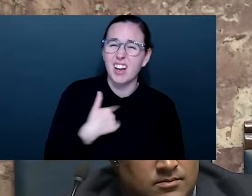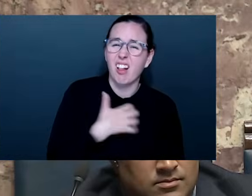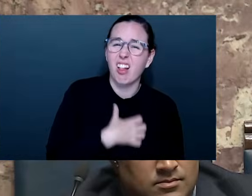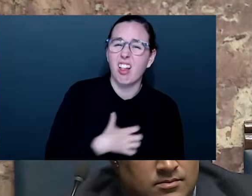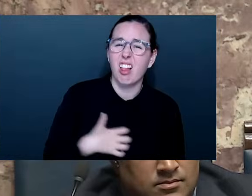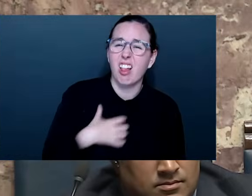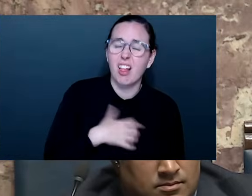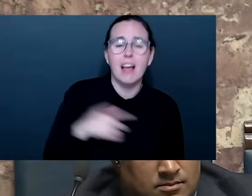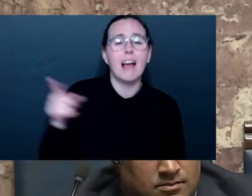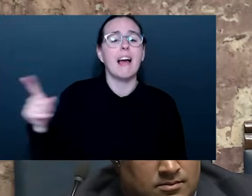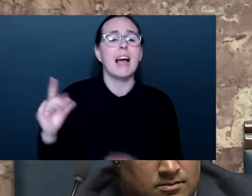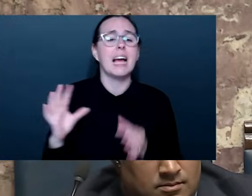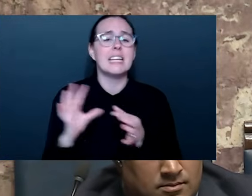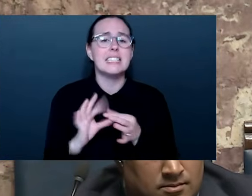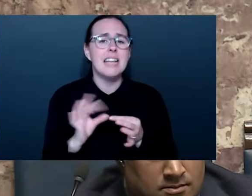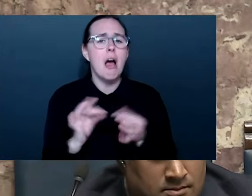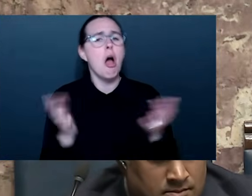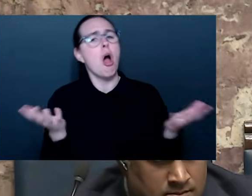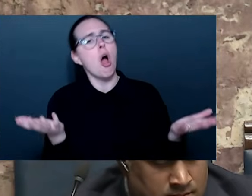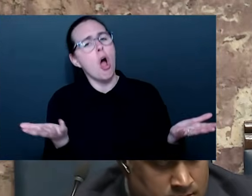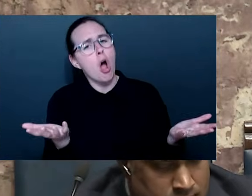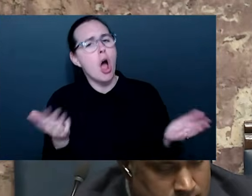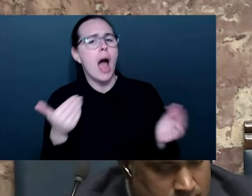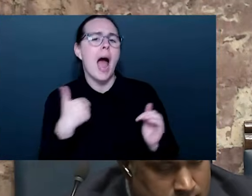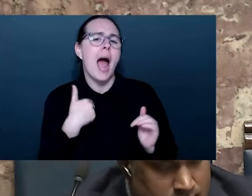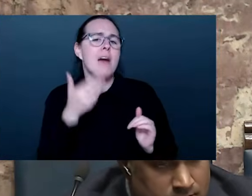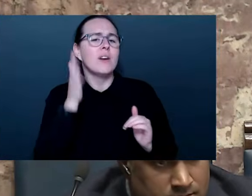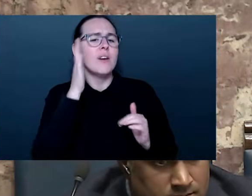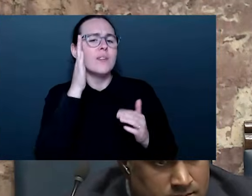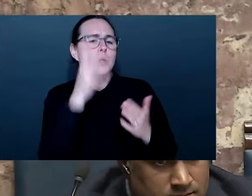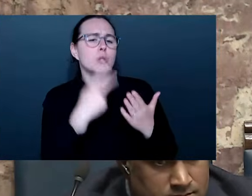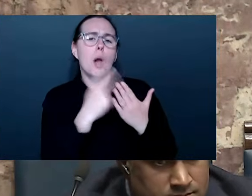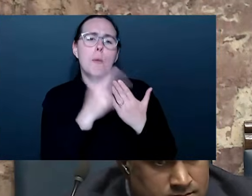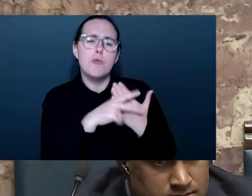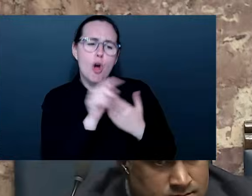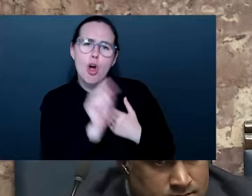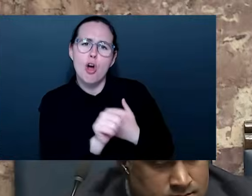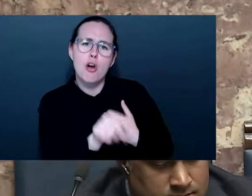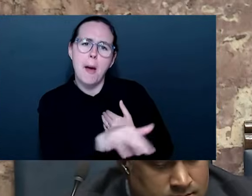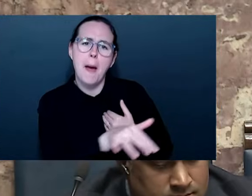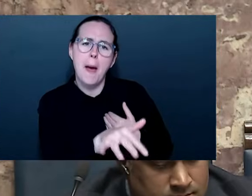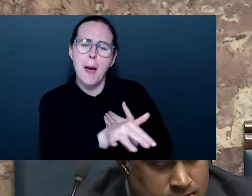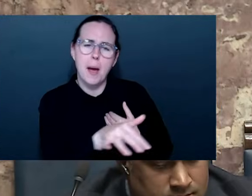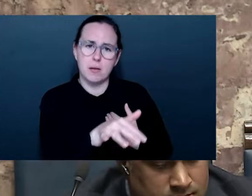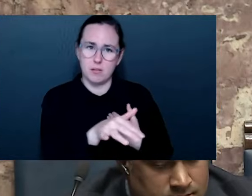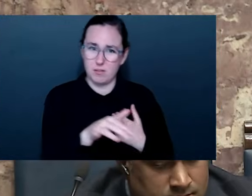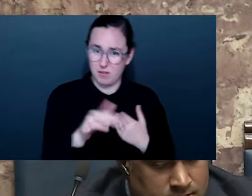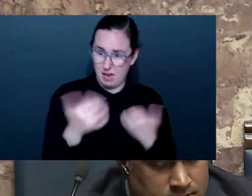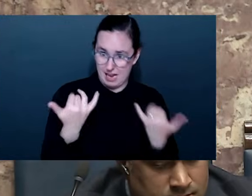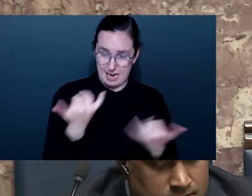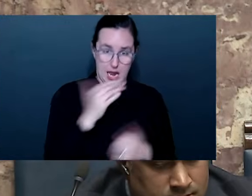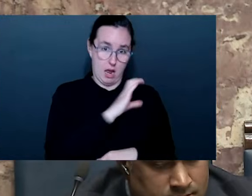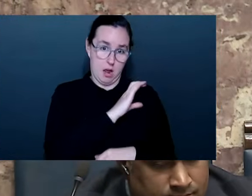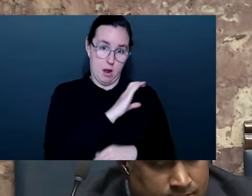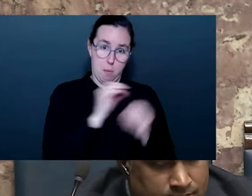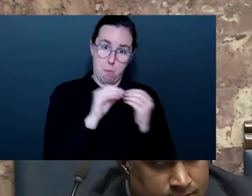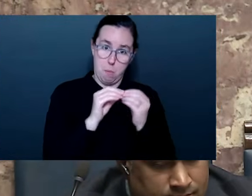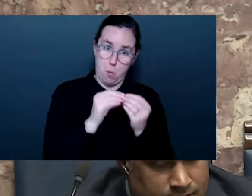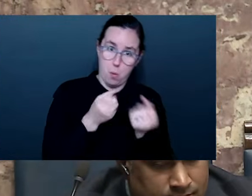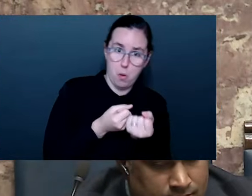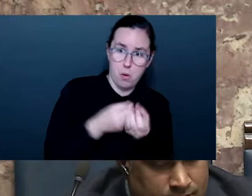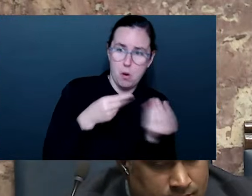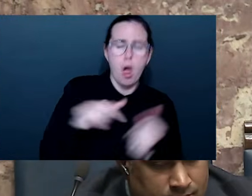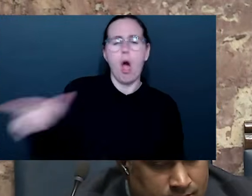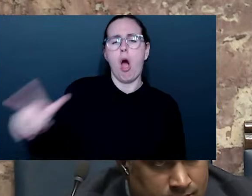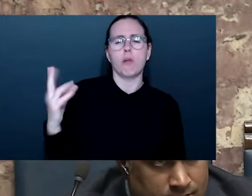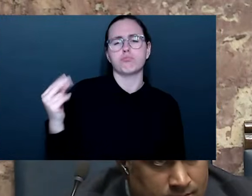forcing local governments to pay for unlimited policing to attempt to plug holes. Now that she's in government, though, City Council there is being forced